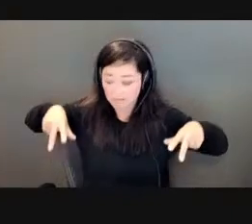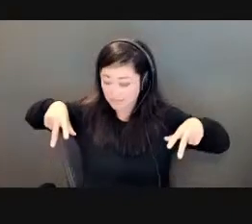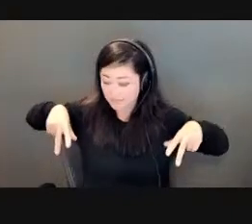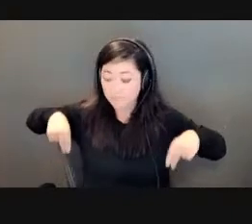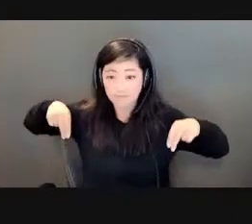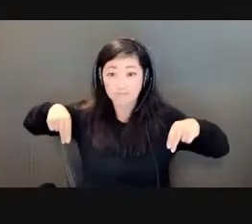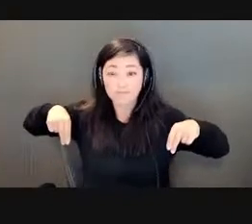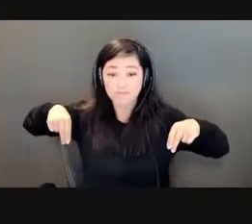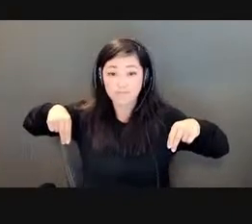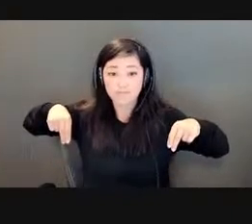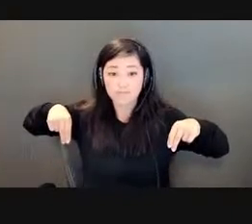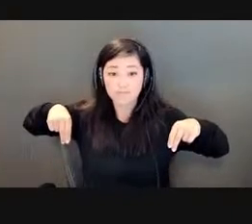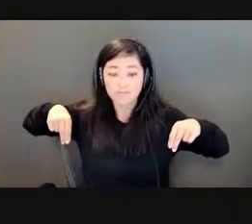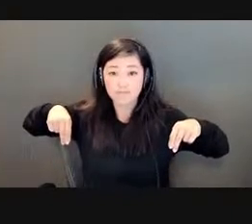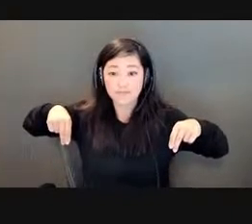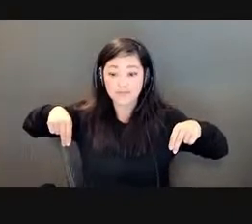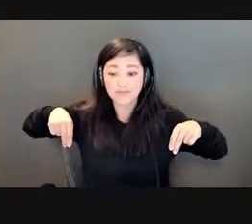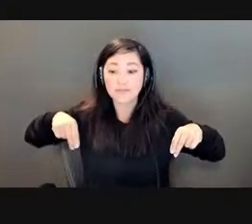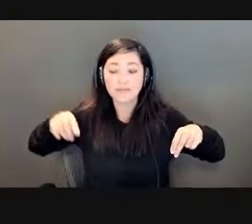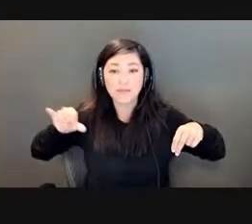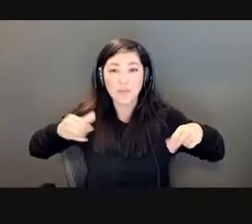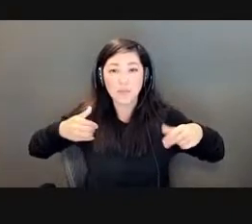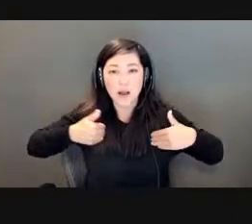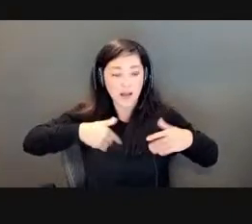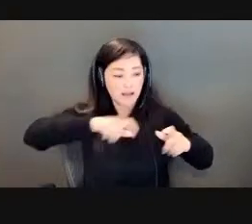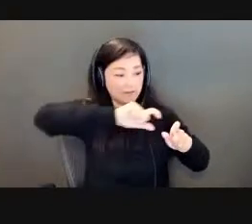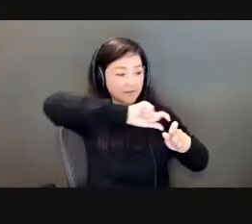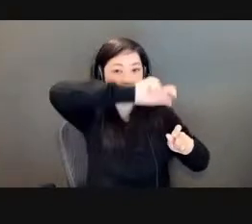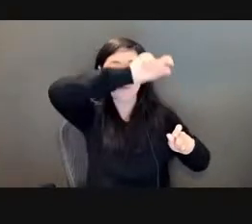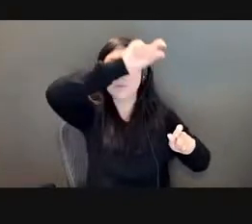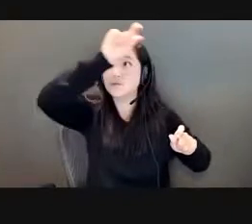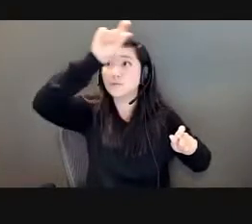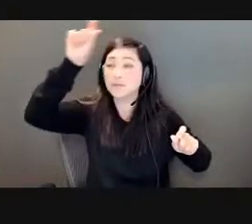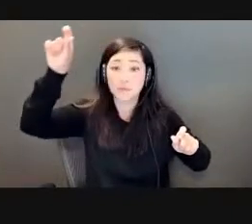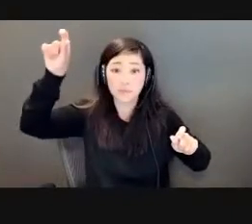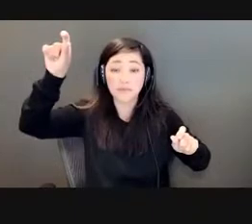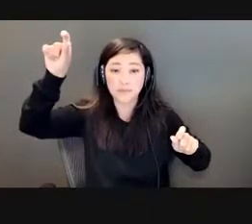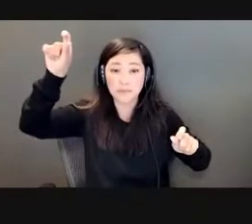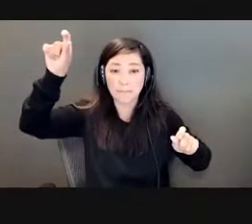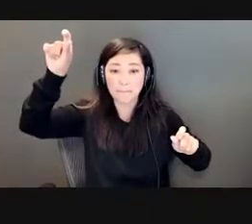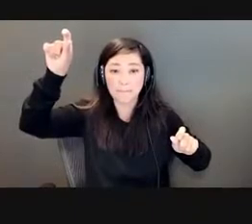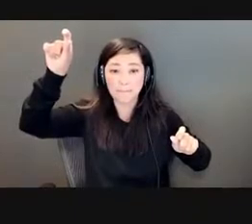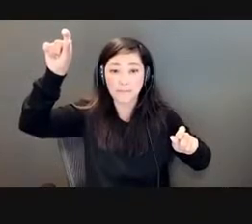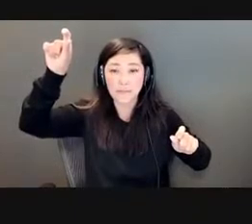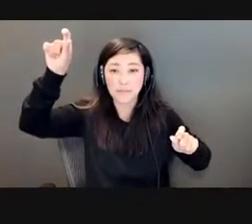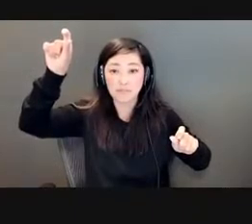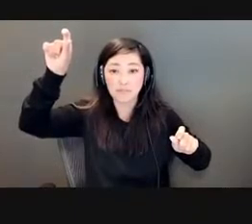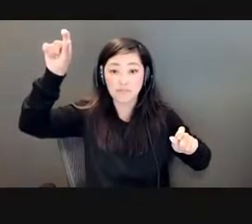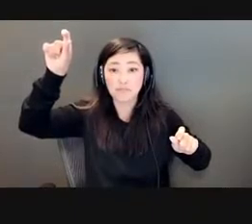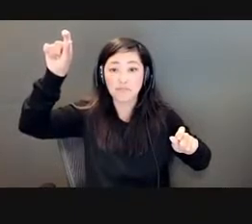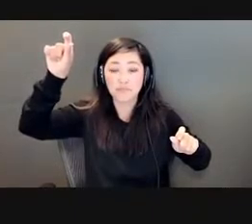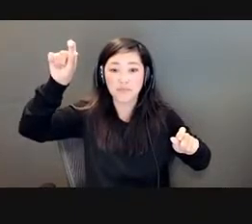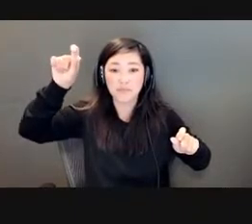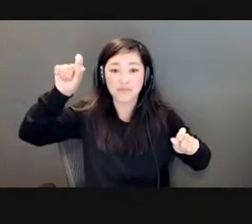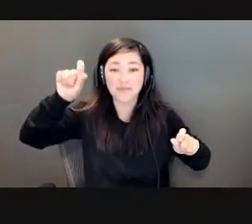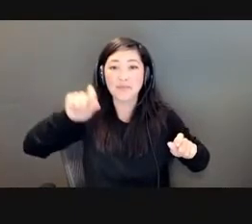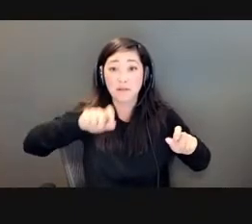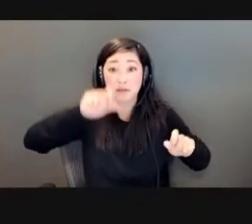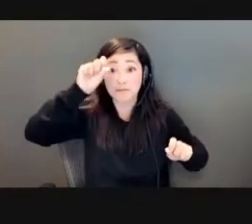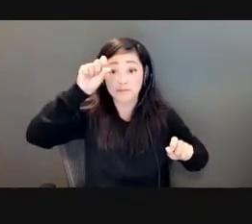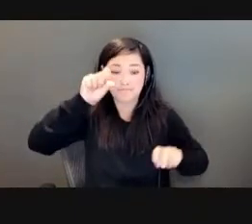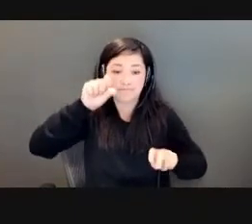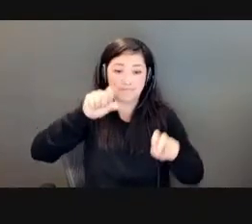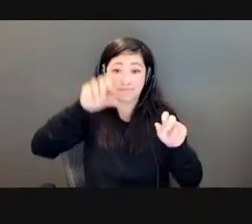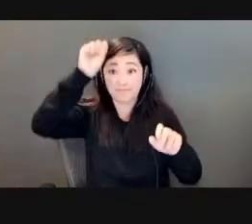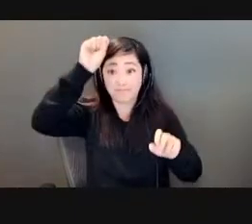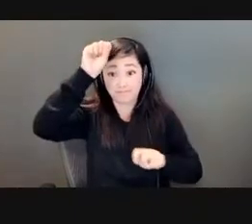wheelchair. And then there's an arm above me, part of the wheelchair lift, and it slowly lowers or raises me